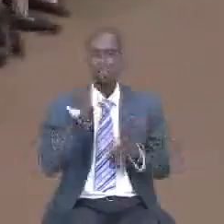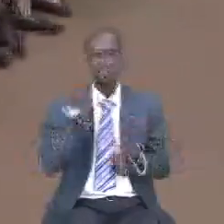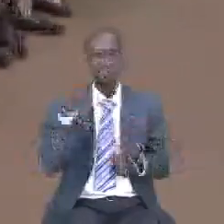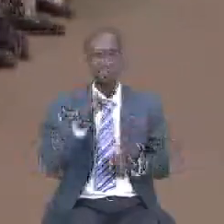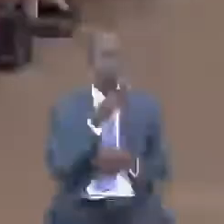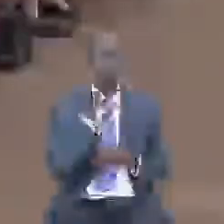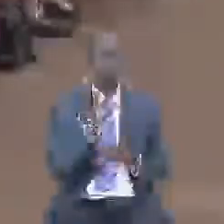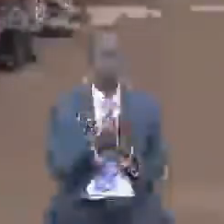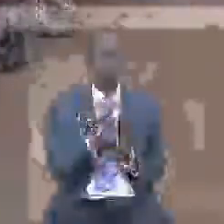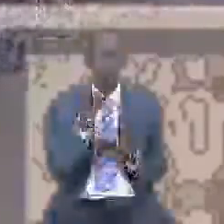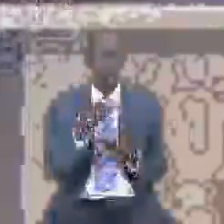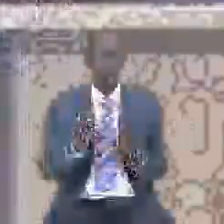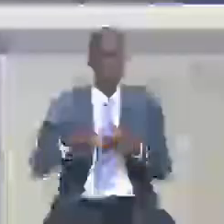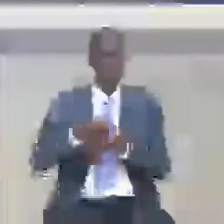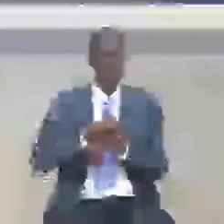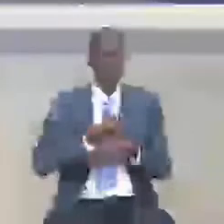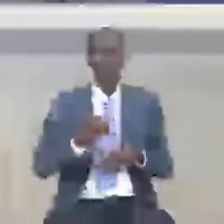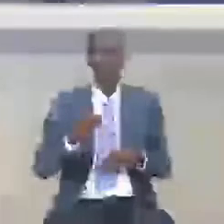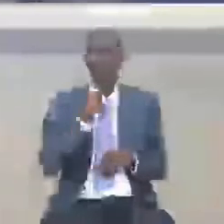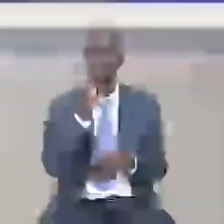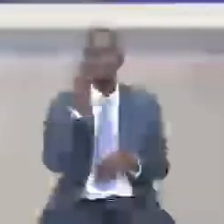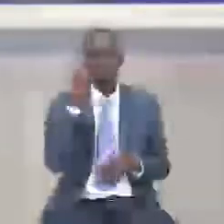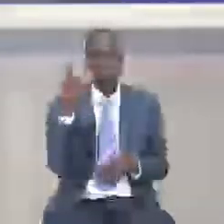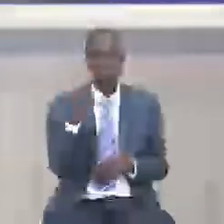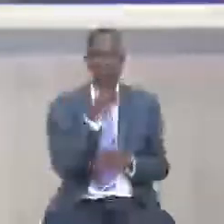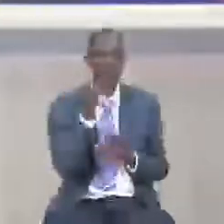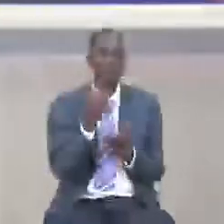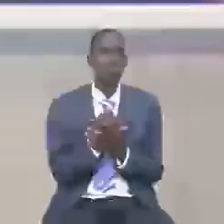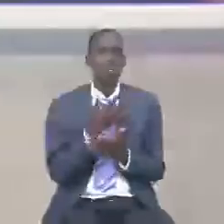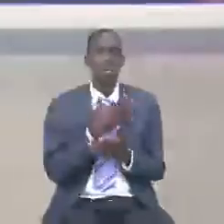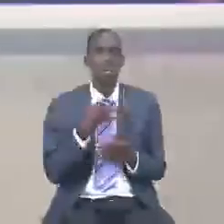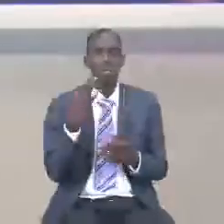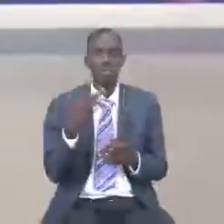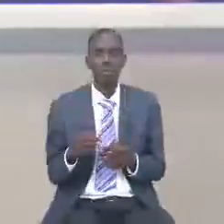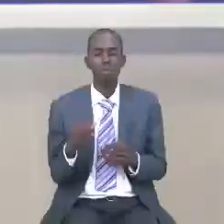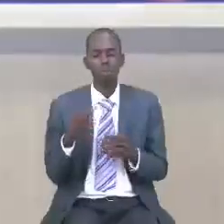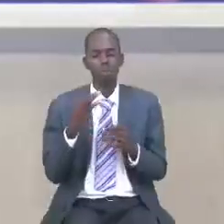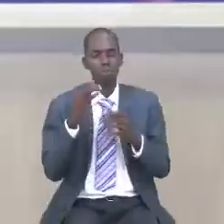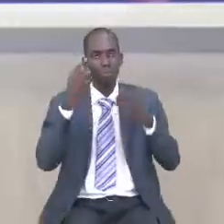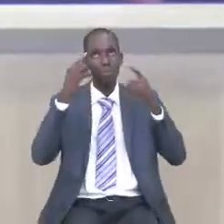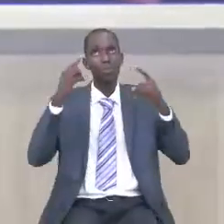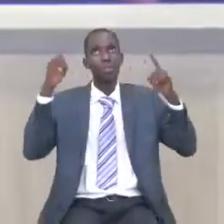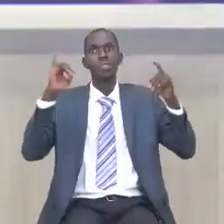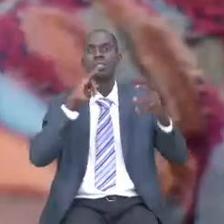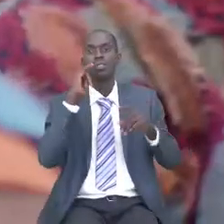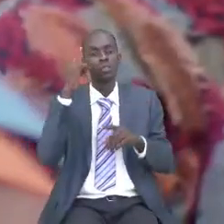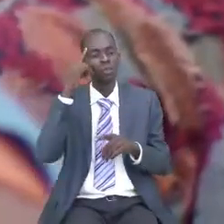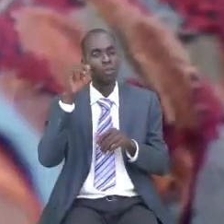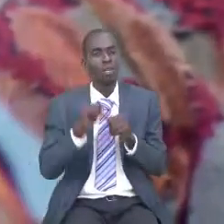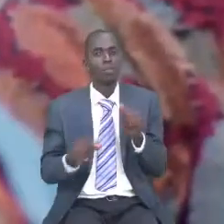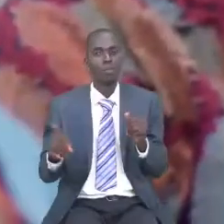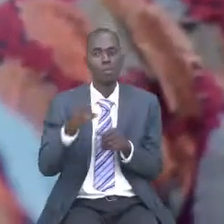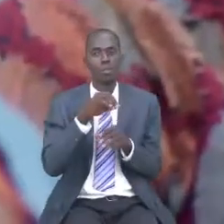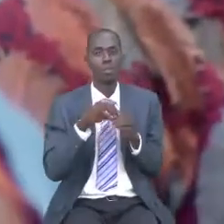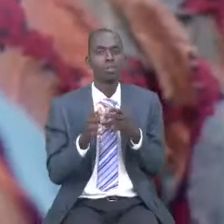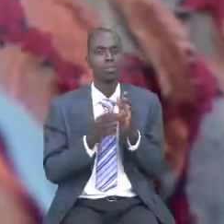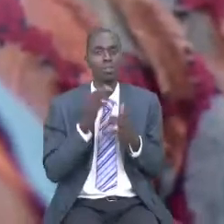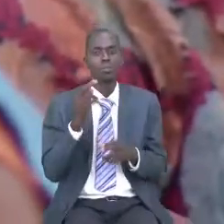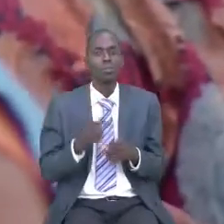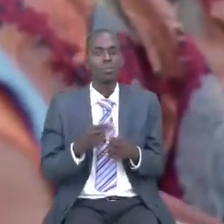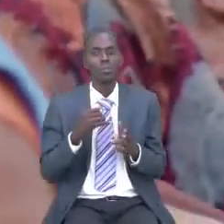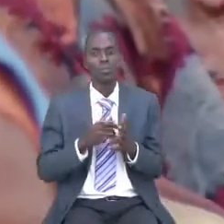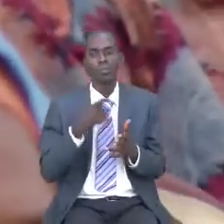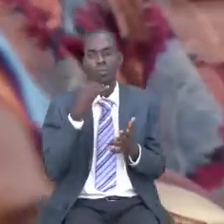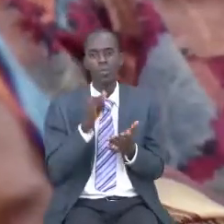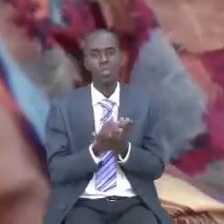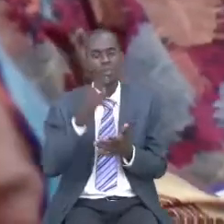anointing is for you. And the promise of achievement is for everyone in Jesus' name. It says, for the